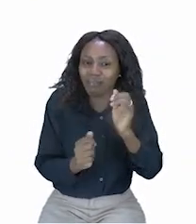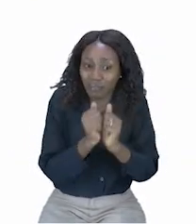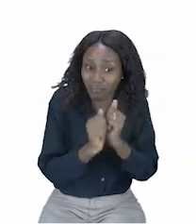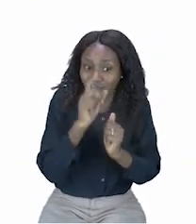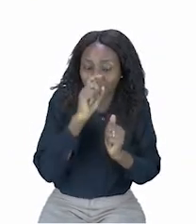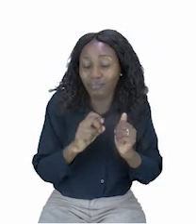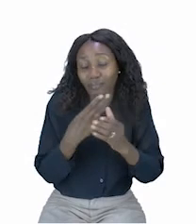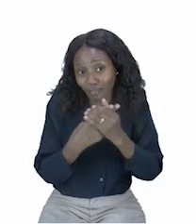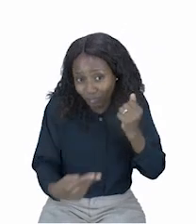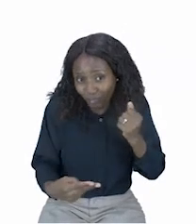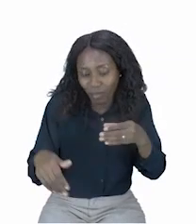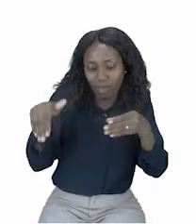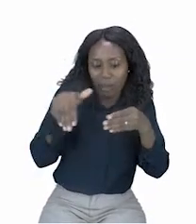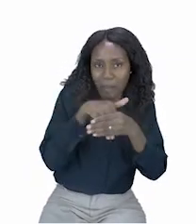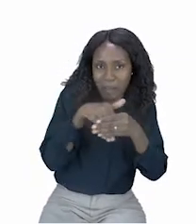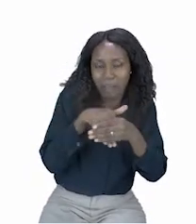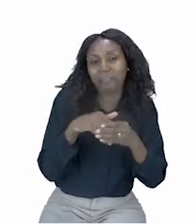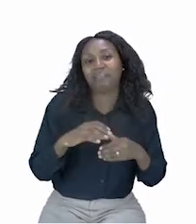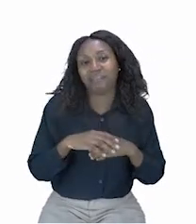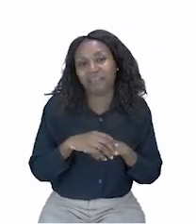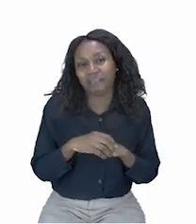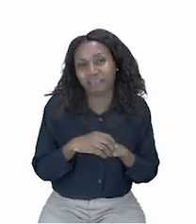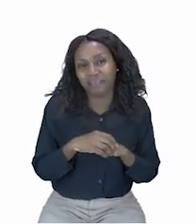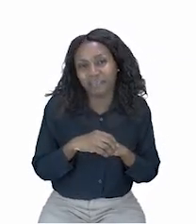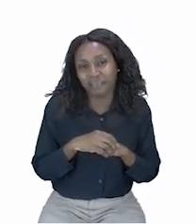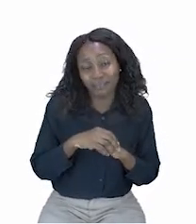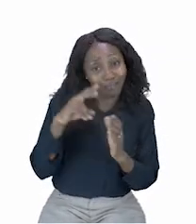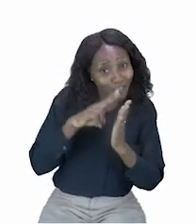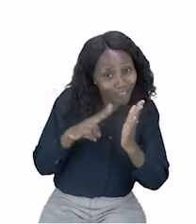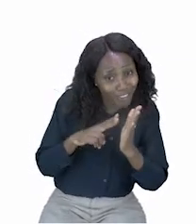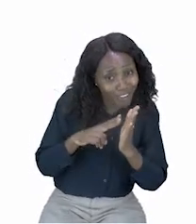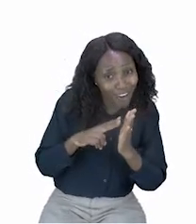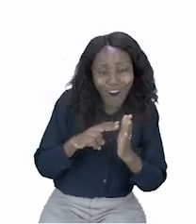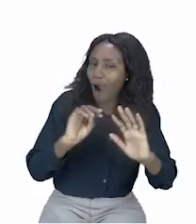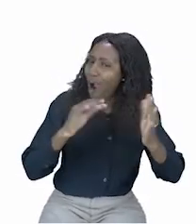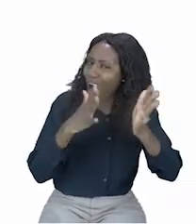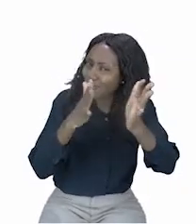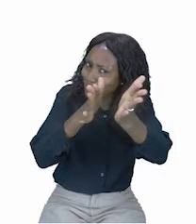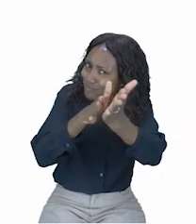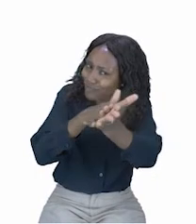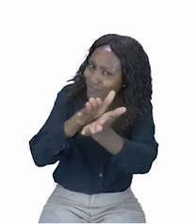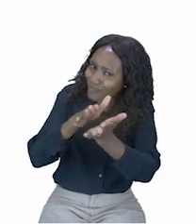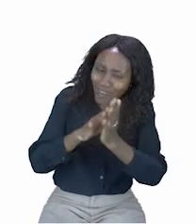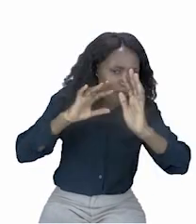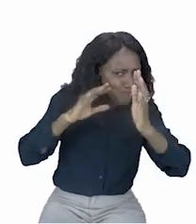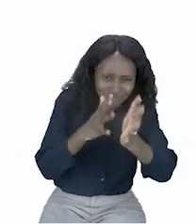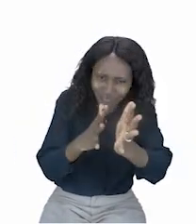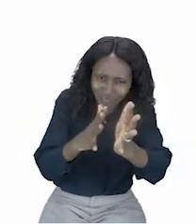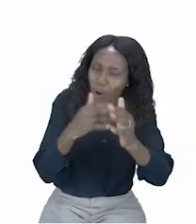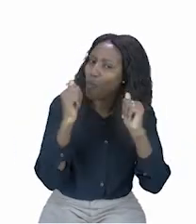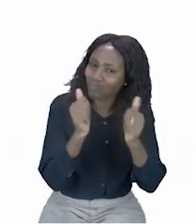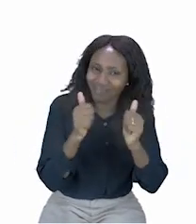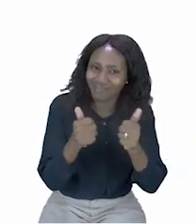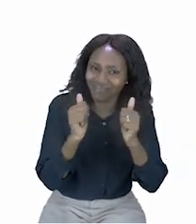siblings, member. If you read those words right, well done. Good job. Now let us take a